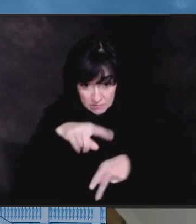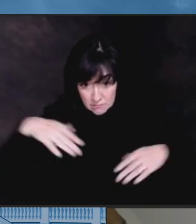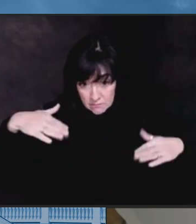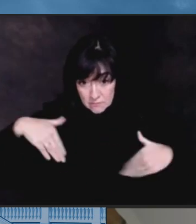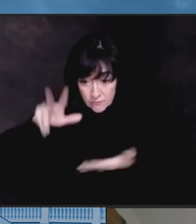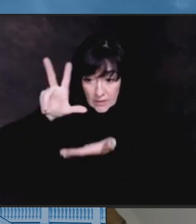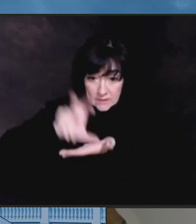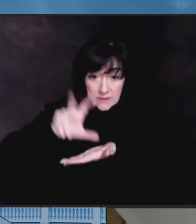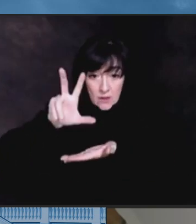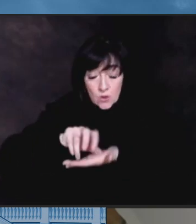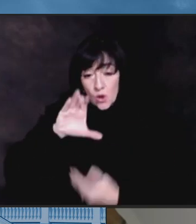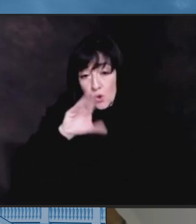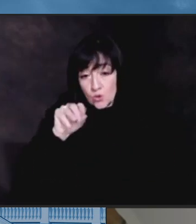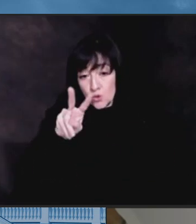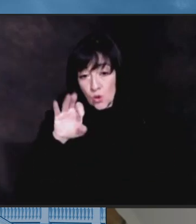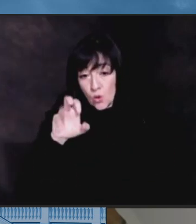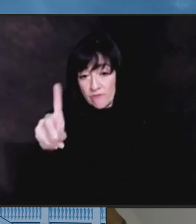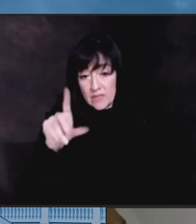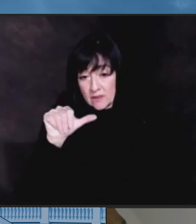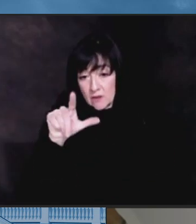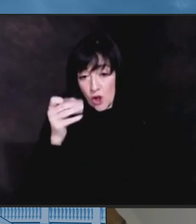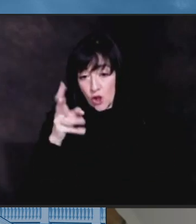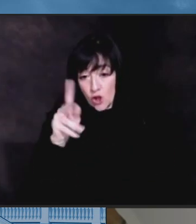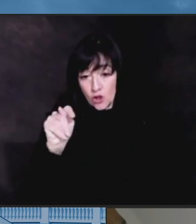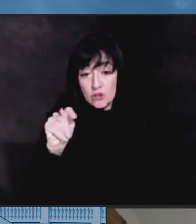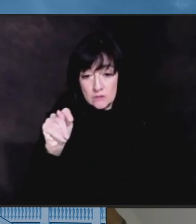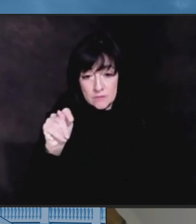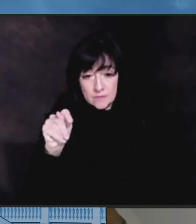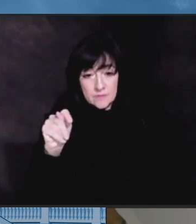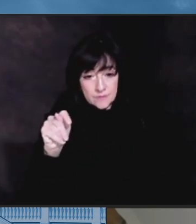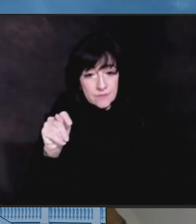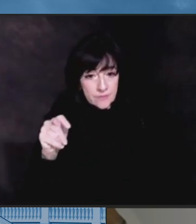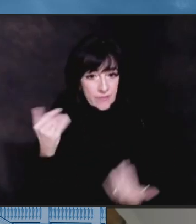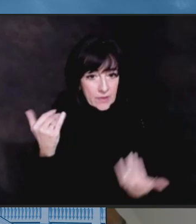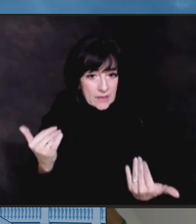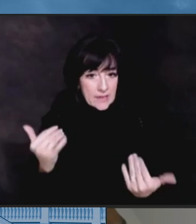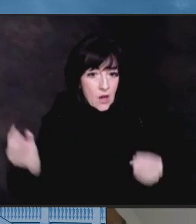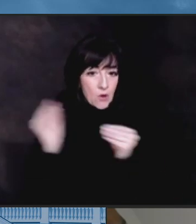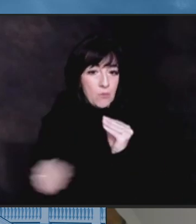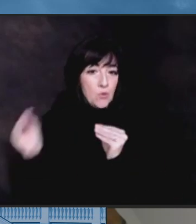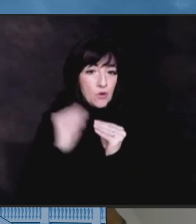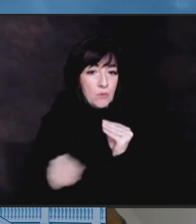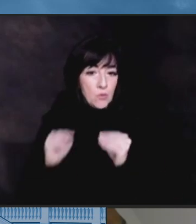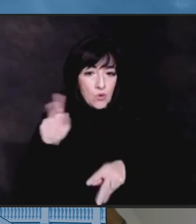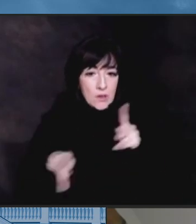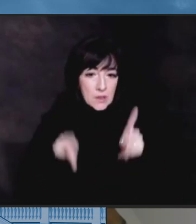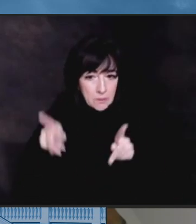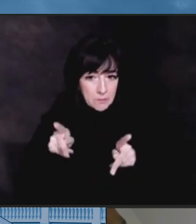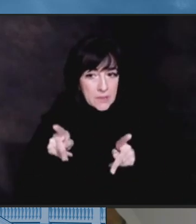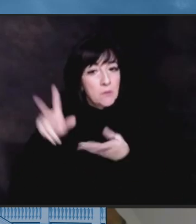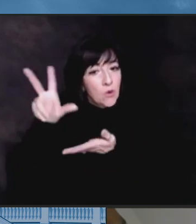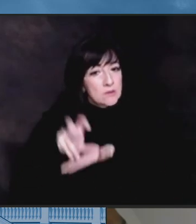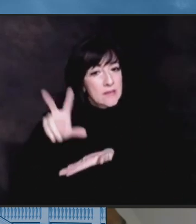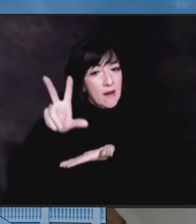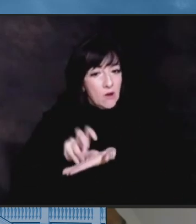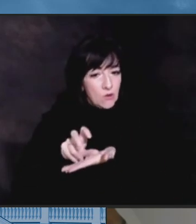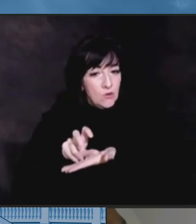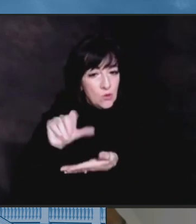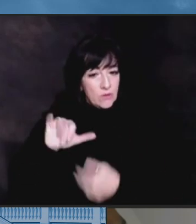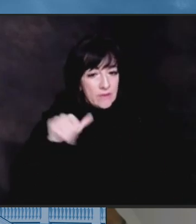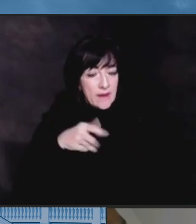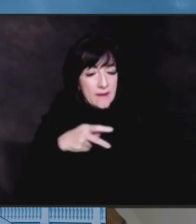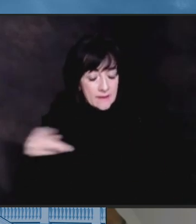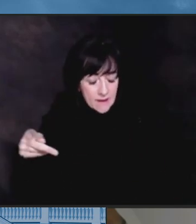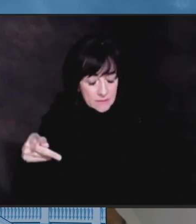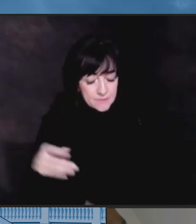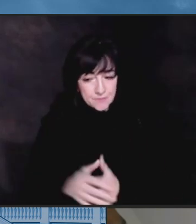we continue to recommend folks to do that. We're getting tens of thousands of folks to do that. On the not so good news